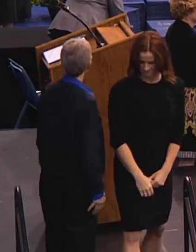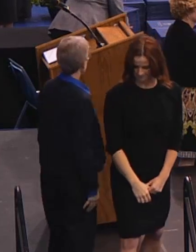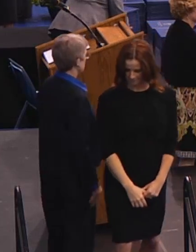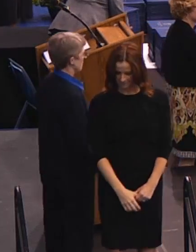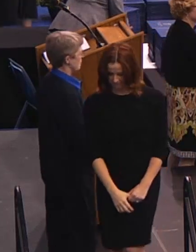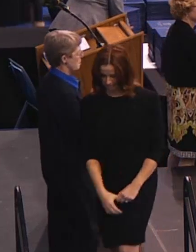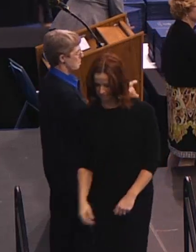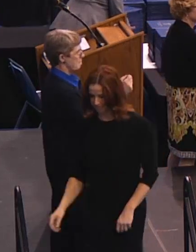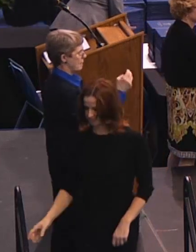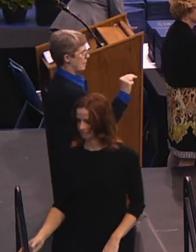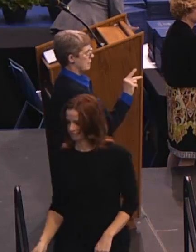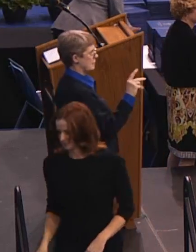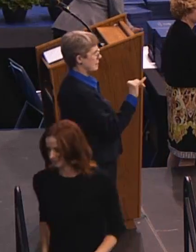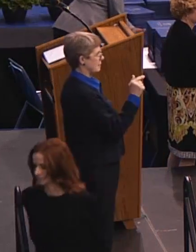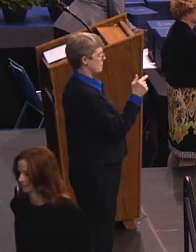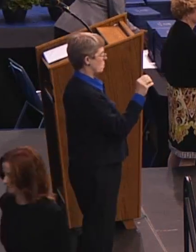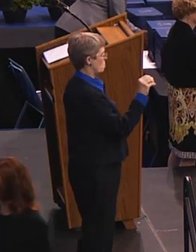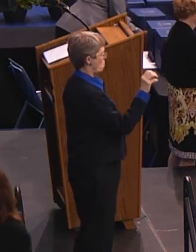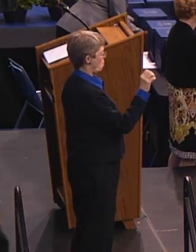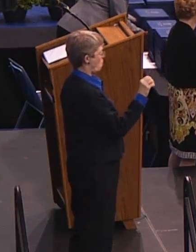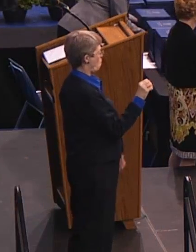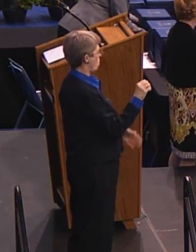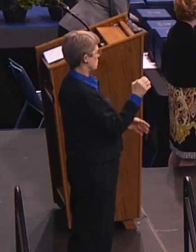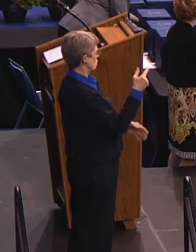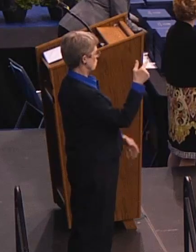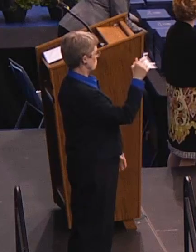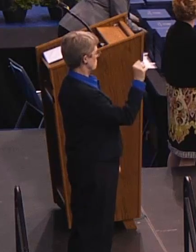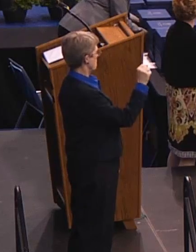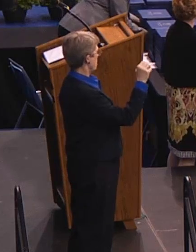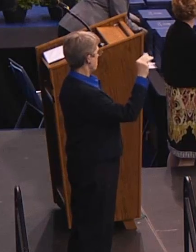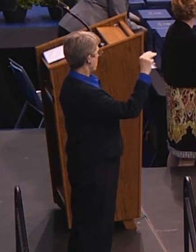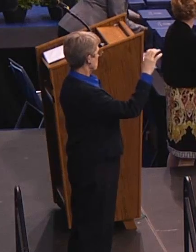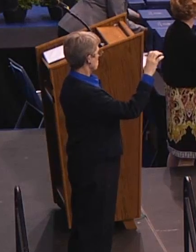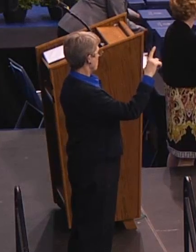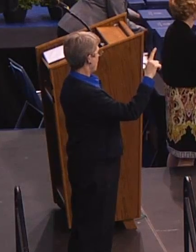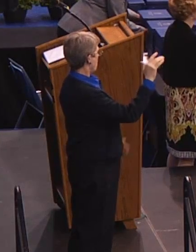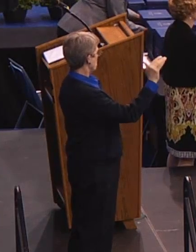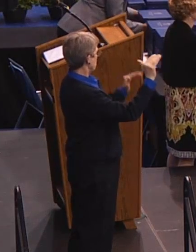Megan Leanne Kilgo, General Studies, magna cum laude.